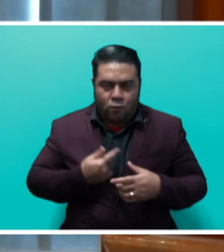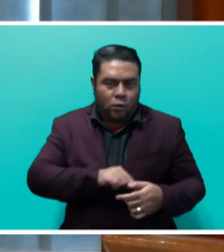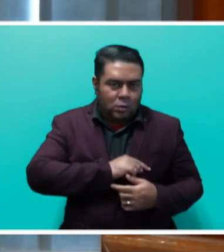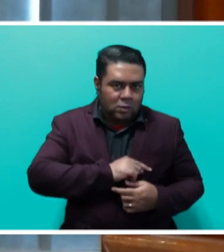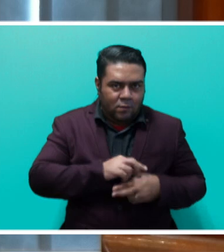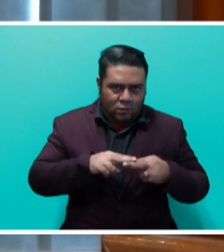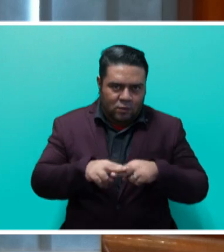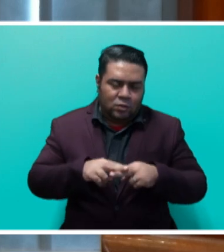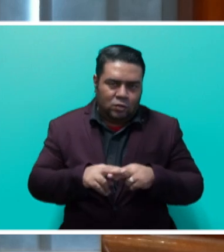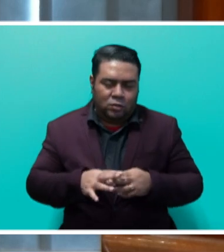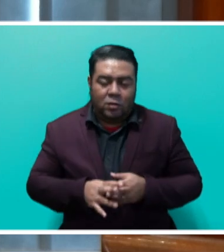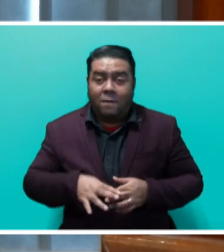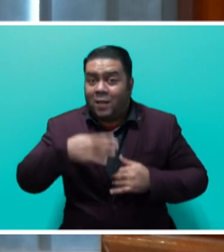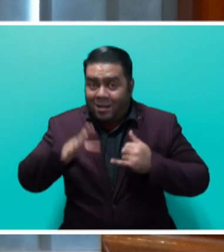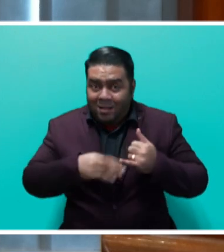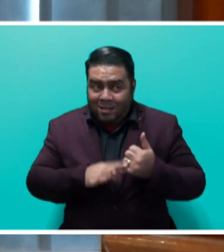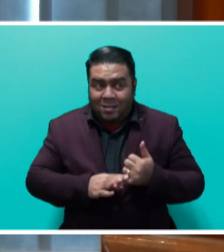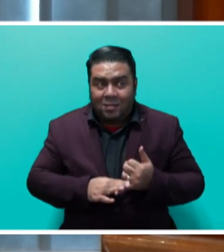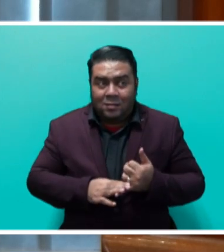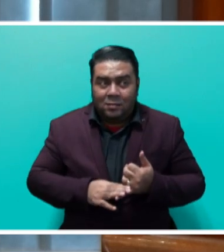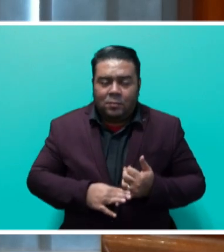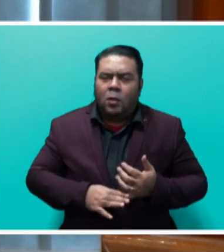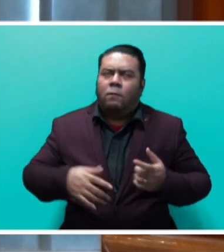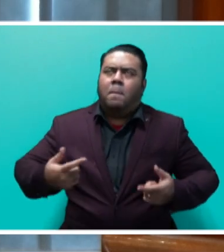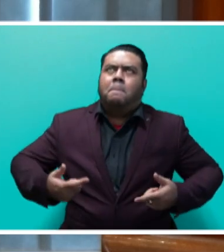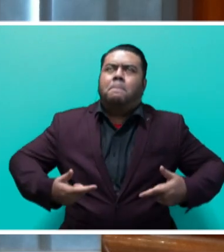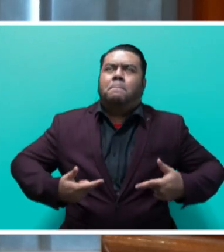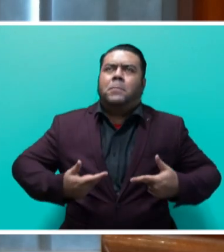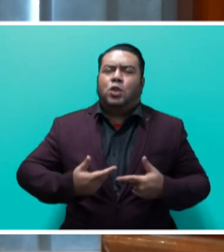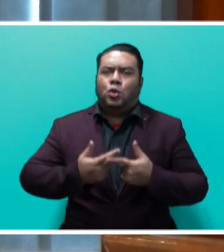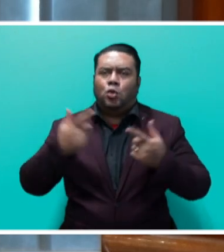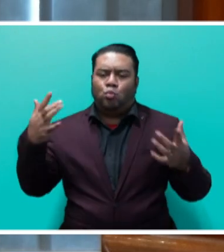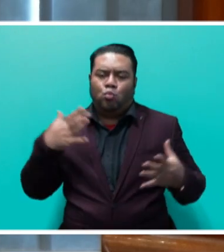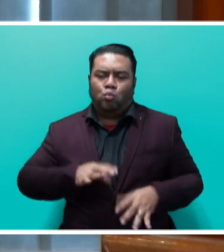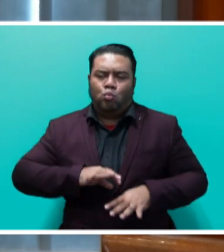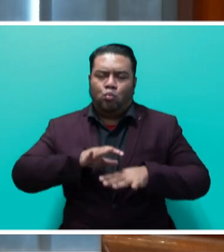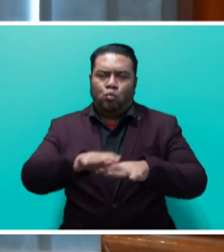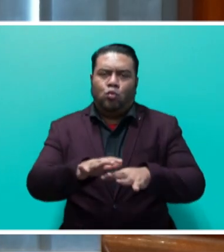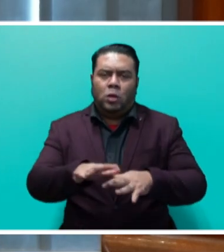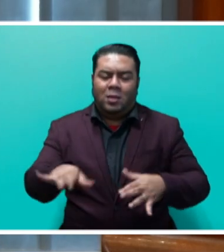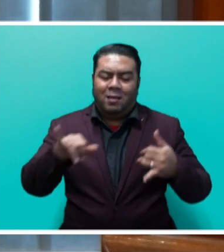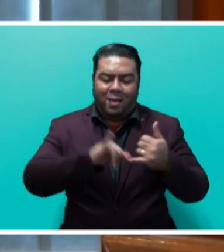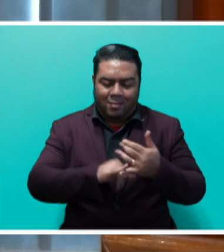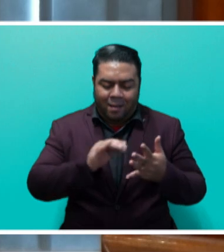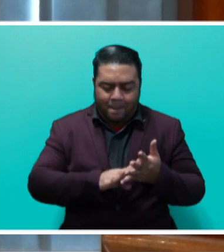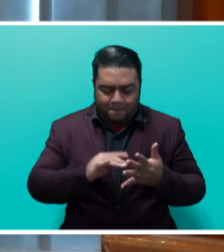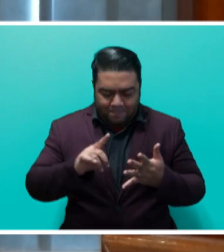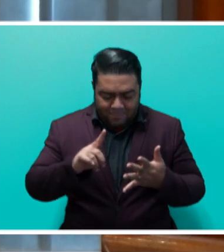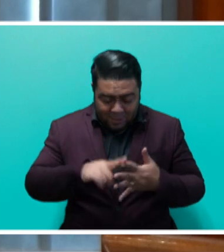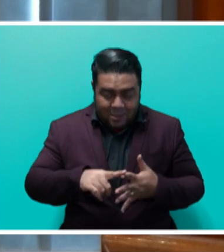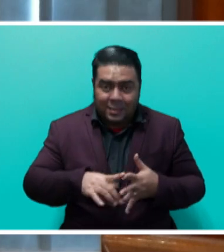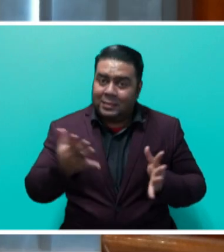for Fiji. And finally, sir, there is a big commitment in the SME sector and